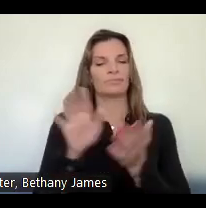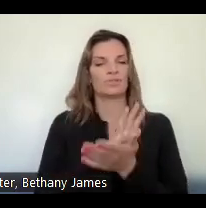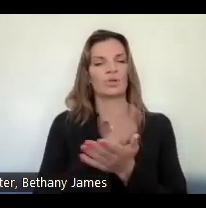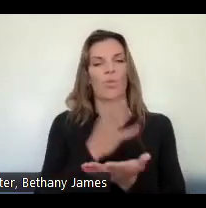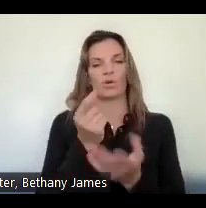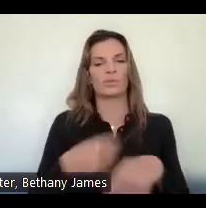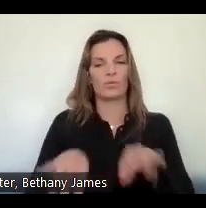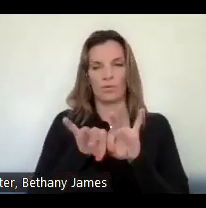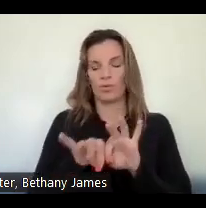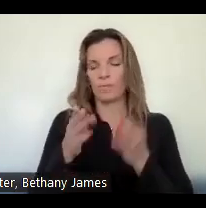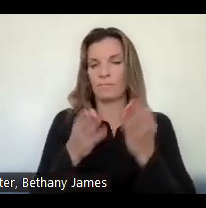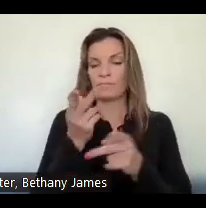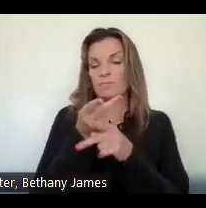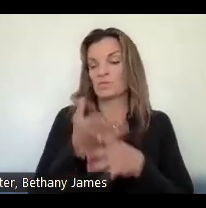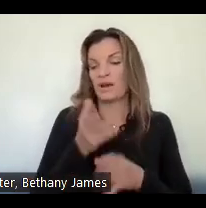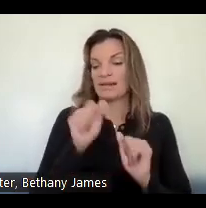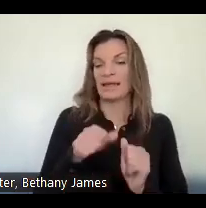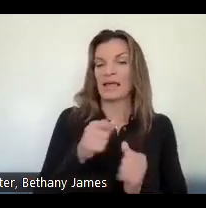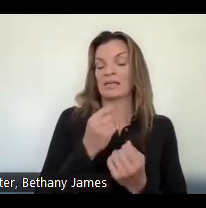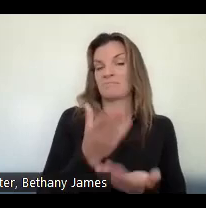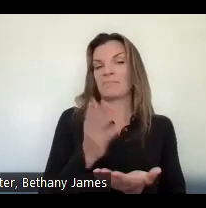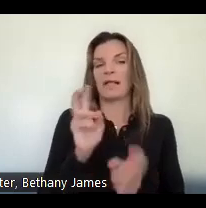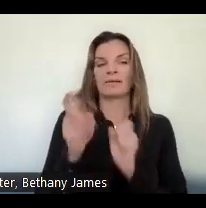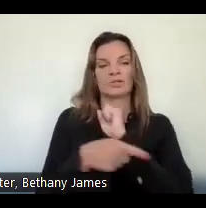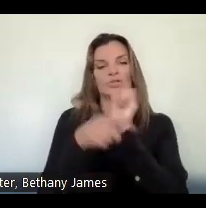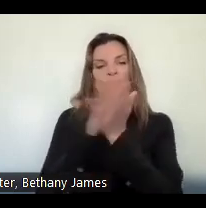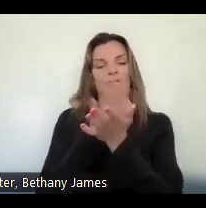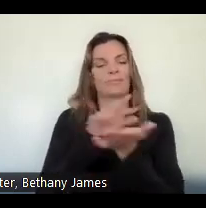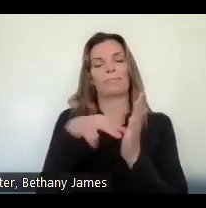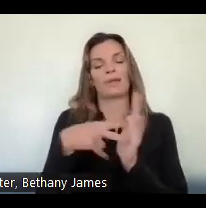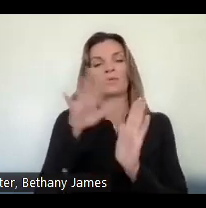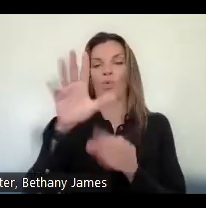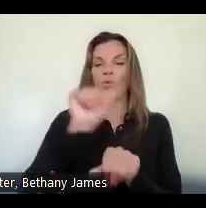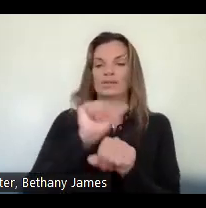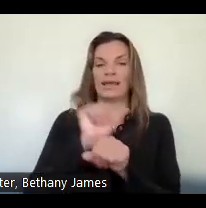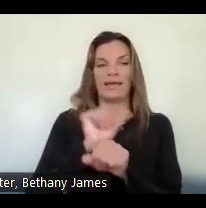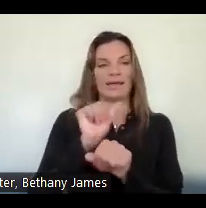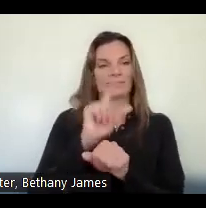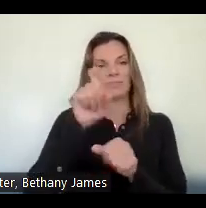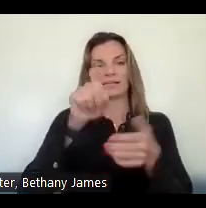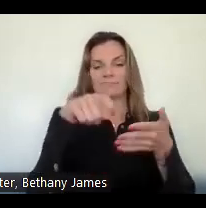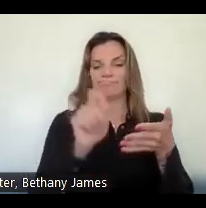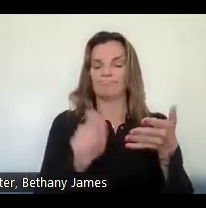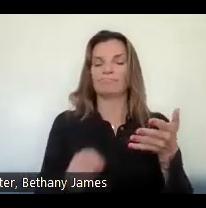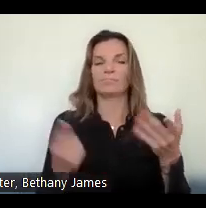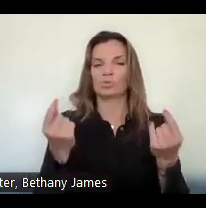Maybe the supervisor can give the individual a cheat sheet. It's like, these are your tasks to focus on during the day.